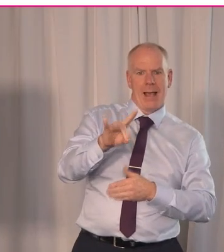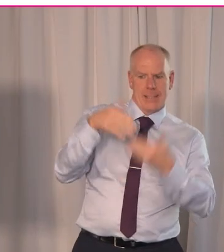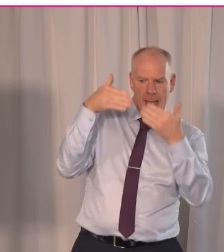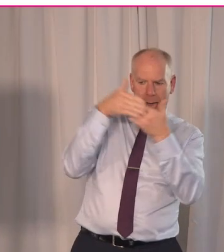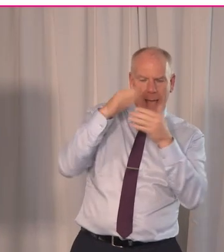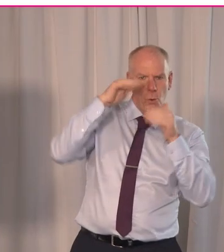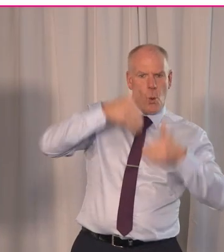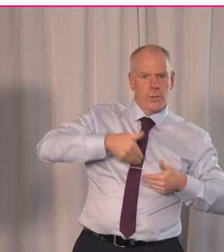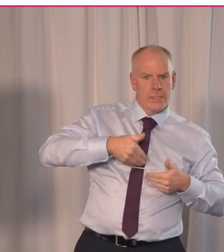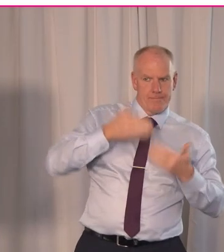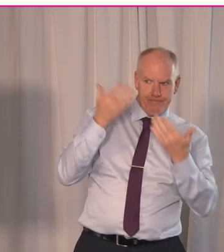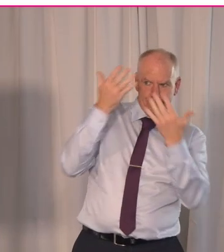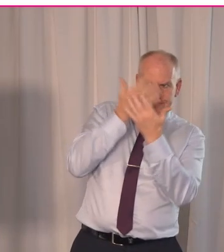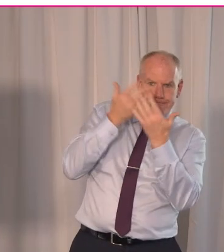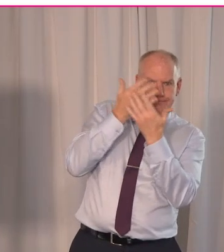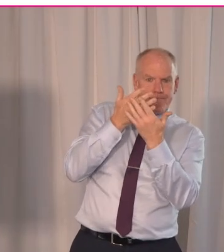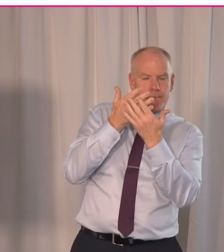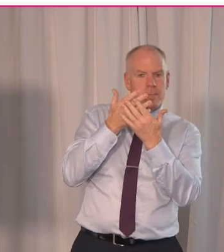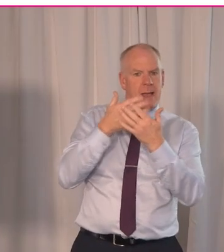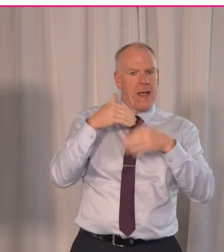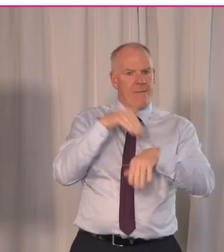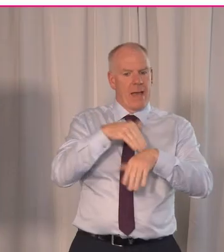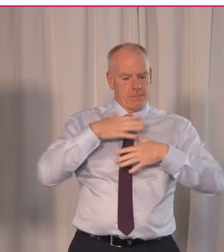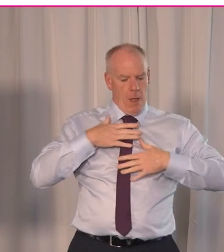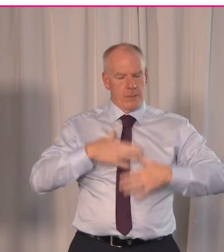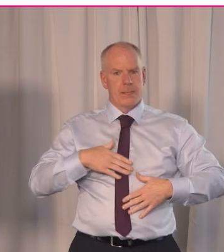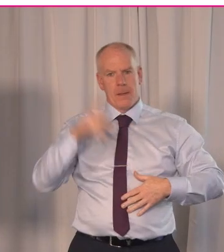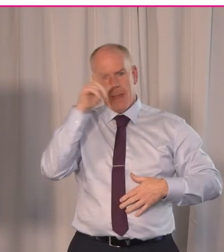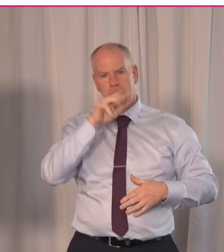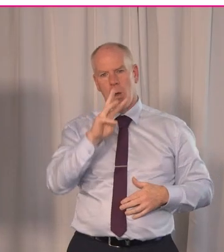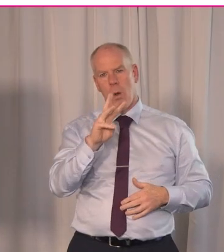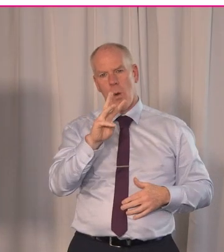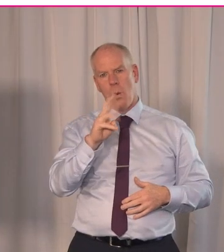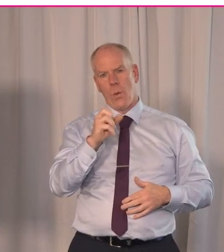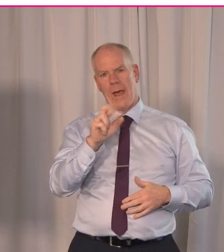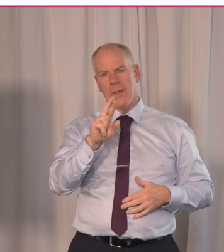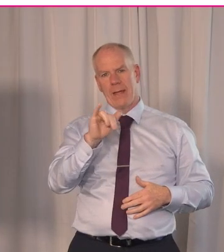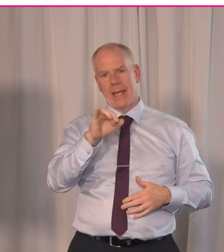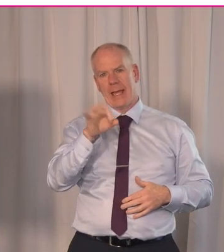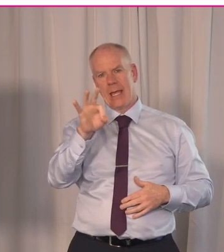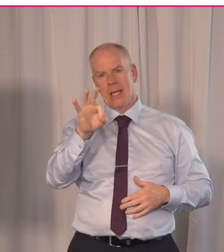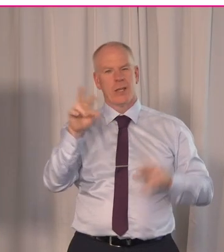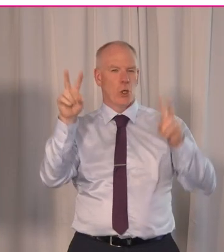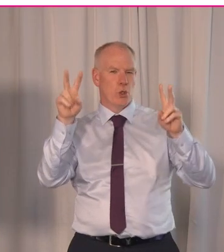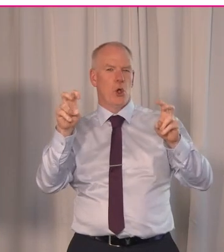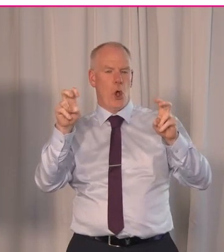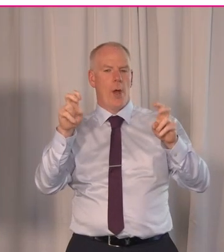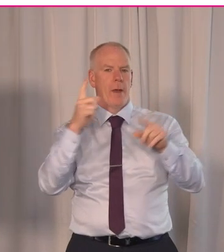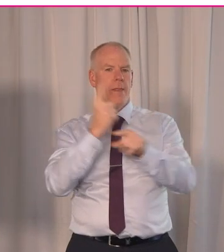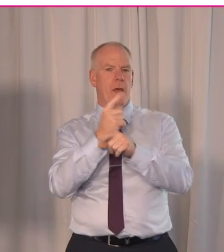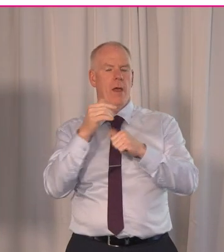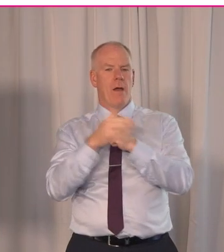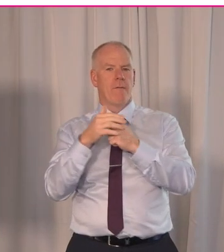But the toll of masking on the body can be referred to as weathering, which is a term coined by Arlene